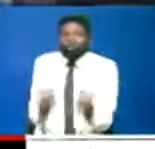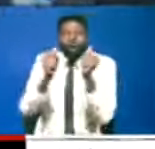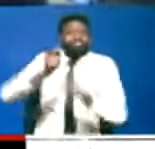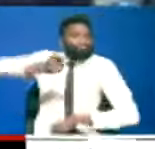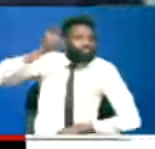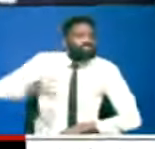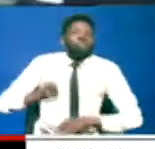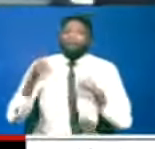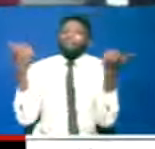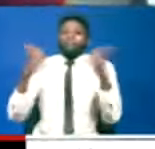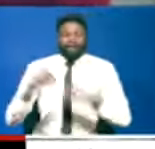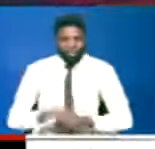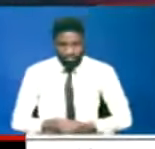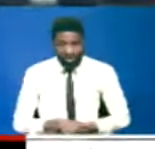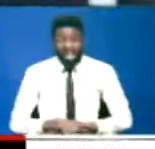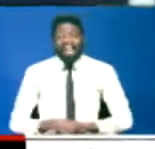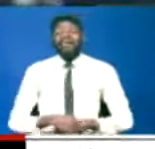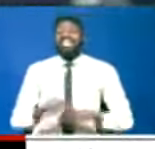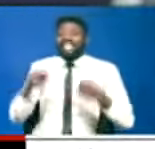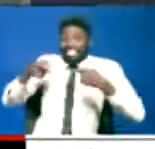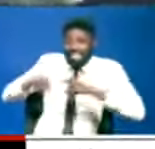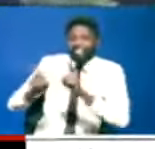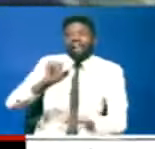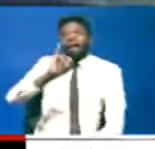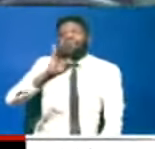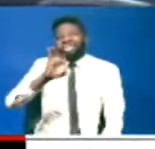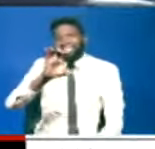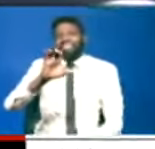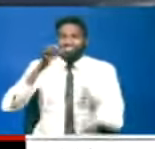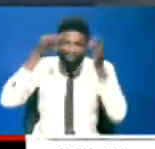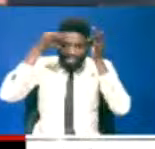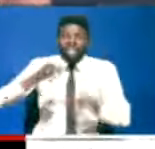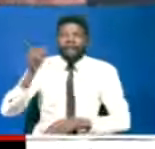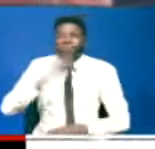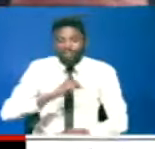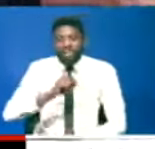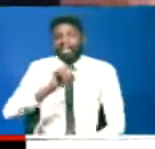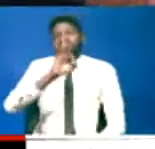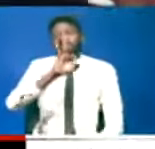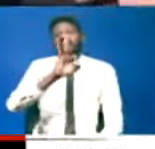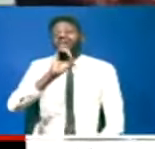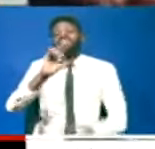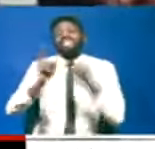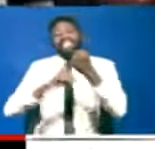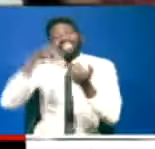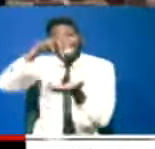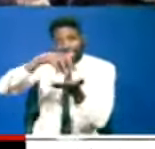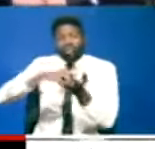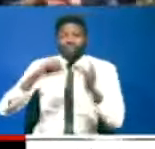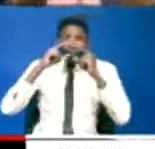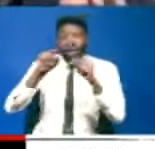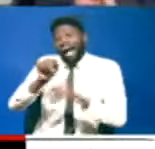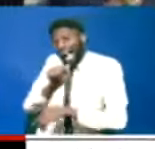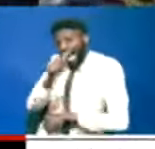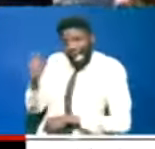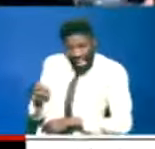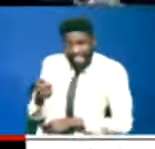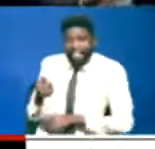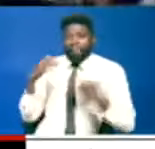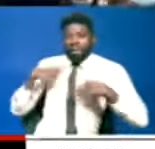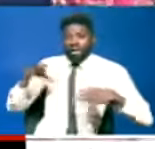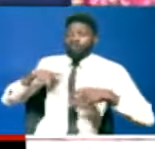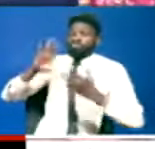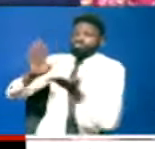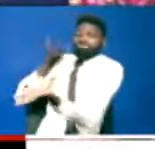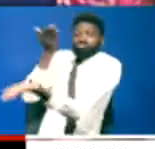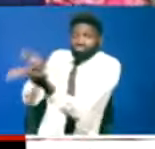on approximately 300 cases last week, IEBC says 31 disputes filed at the High Court by those disgruntled by the